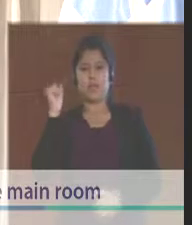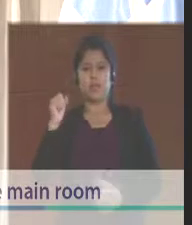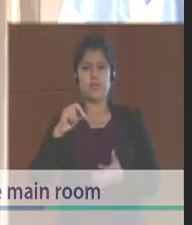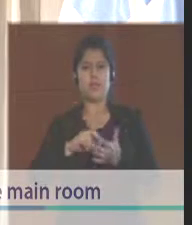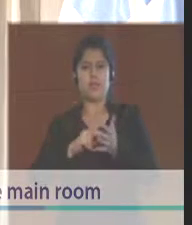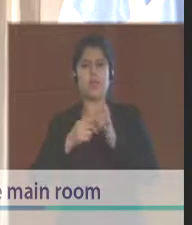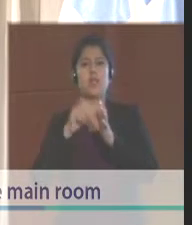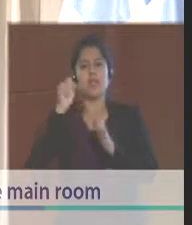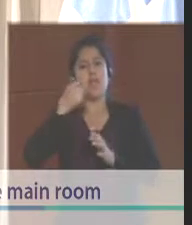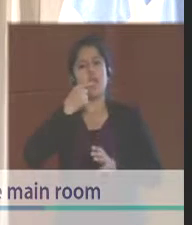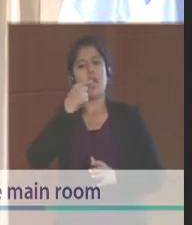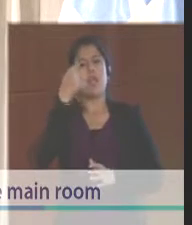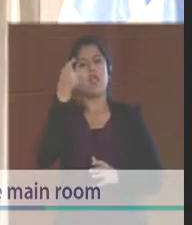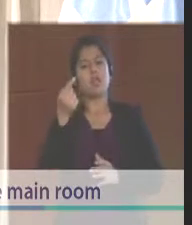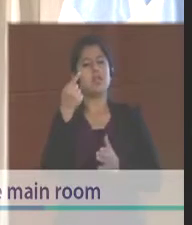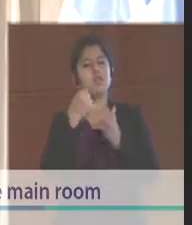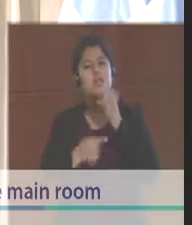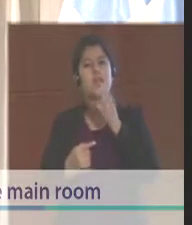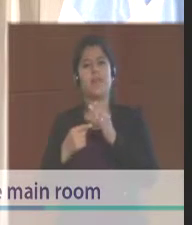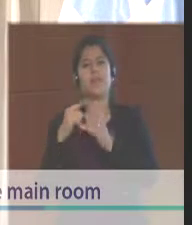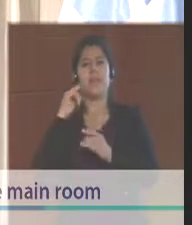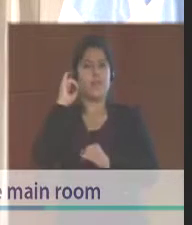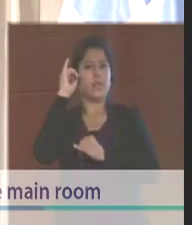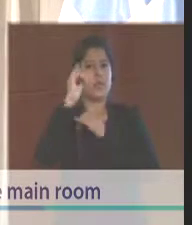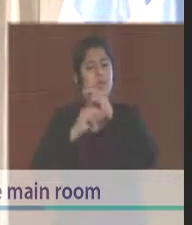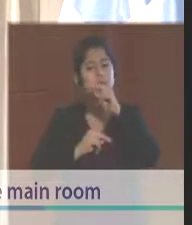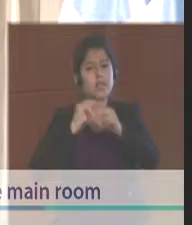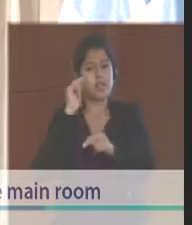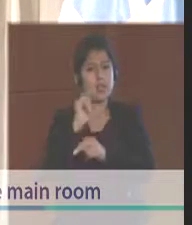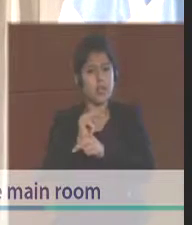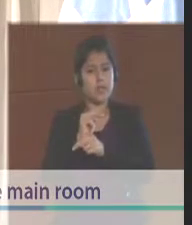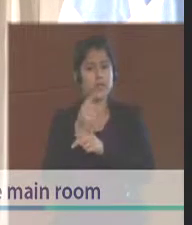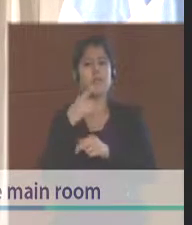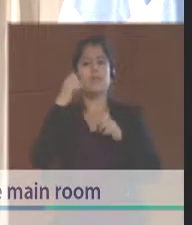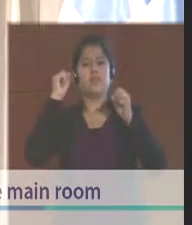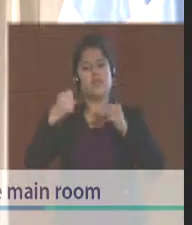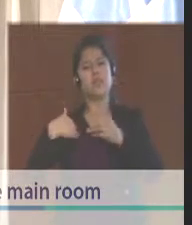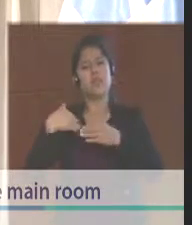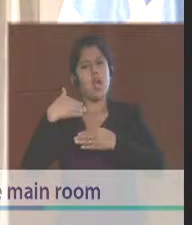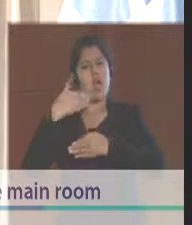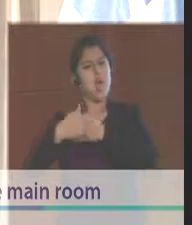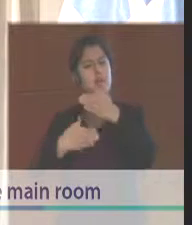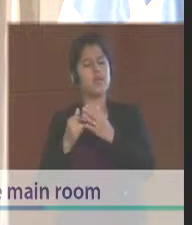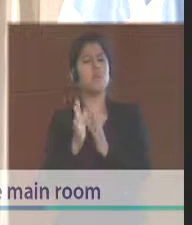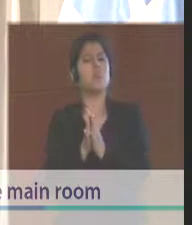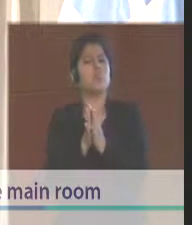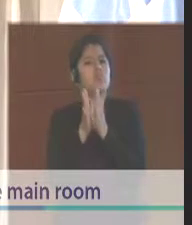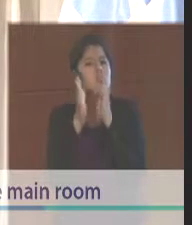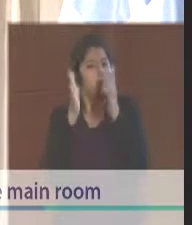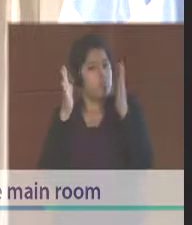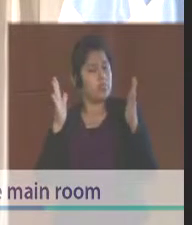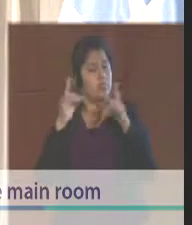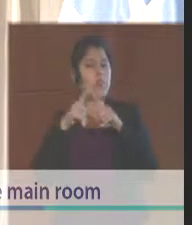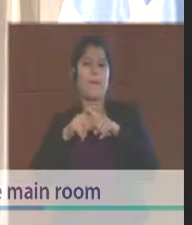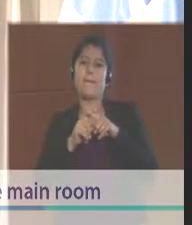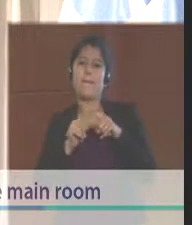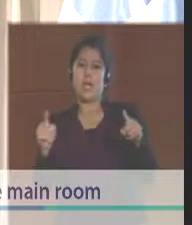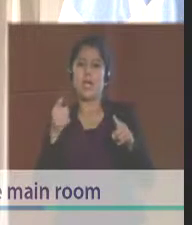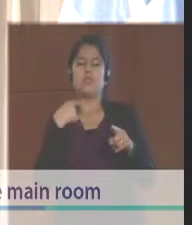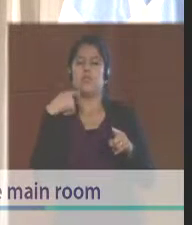To summarize, we can say that at national level, we have made a lot of progress,